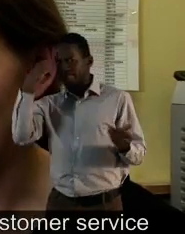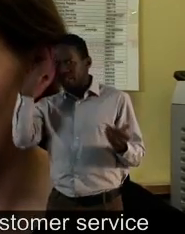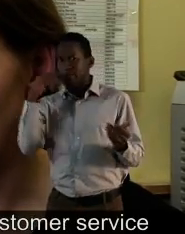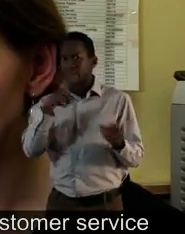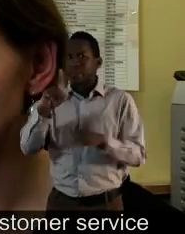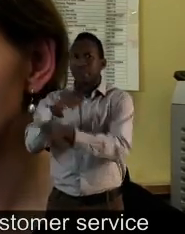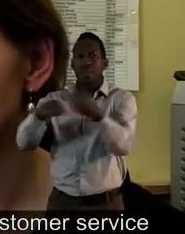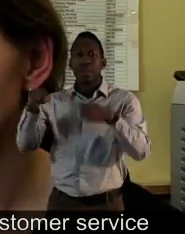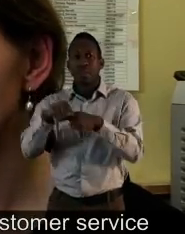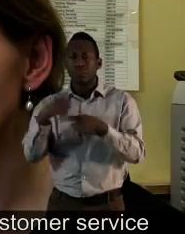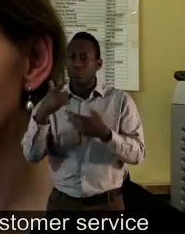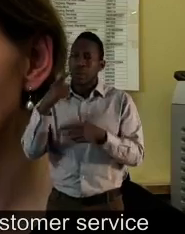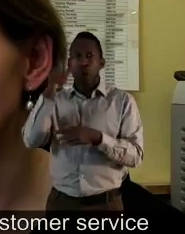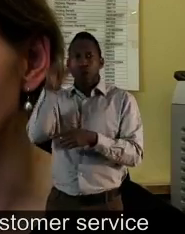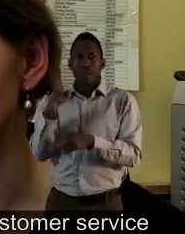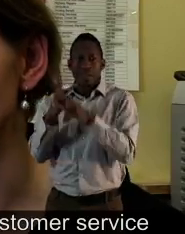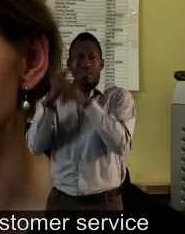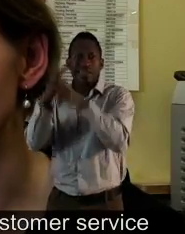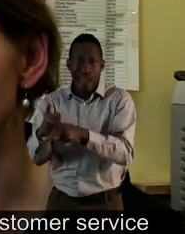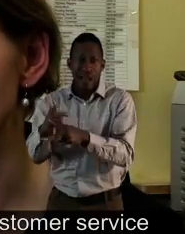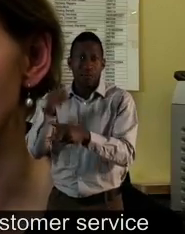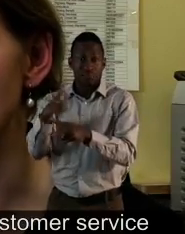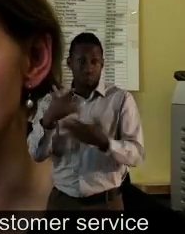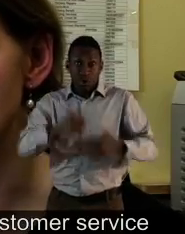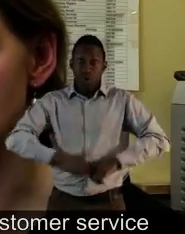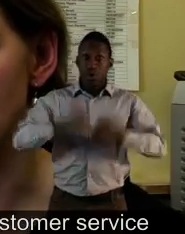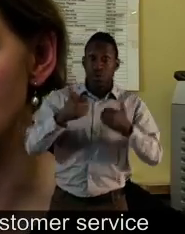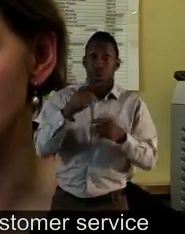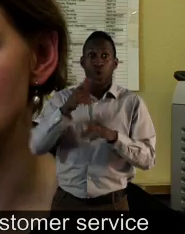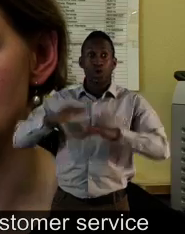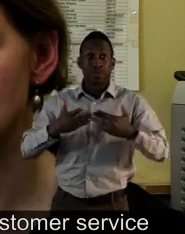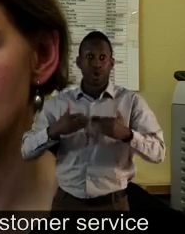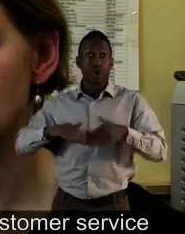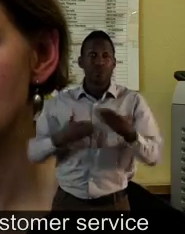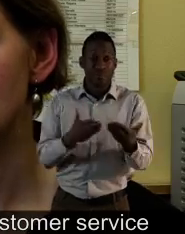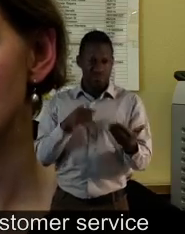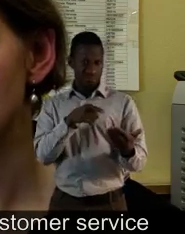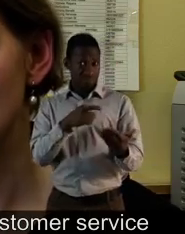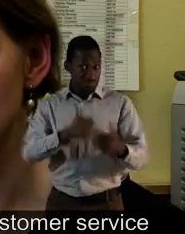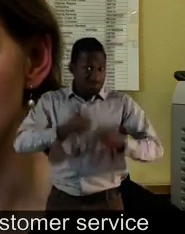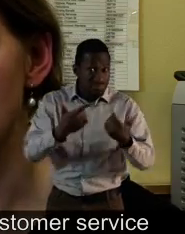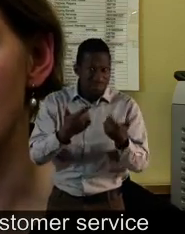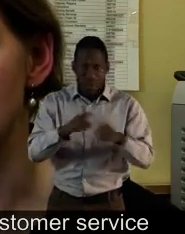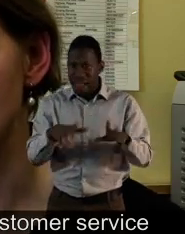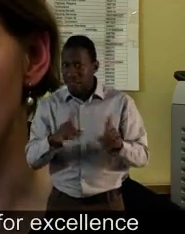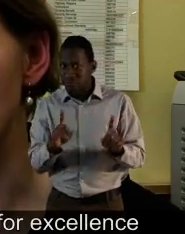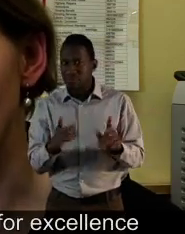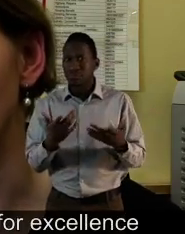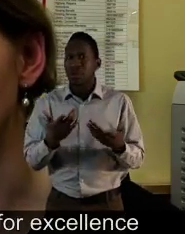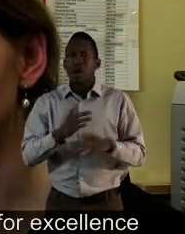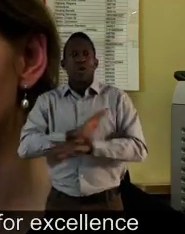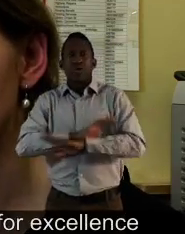about what good customer service is, as opposed to just customer care. It's